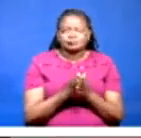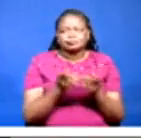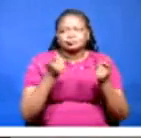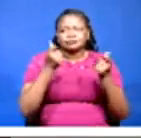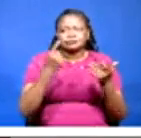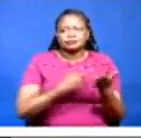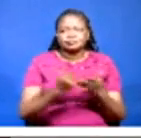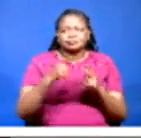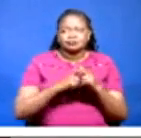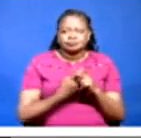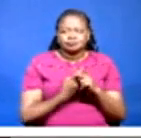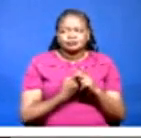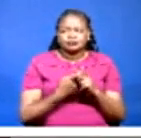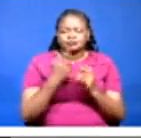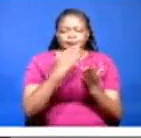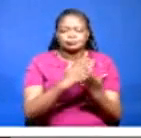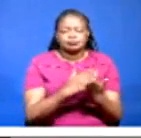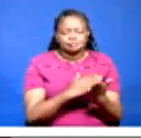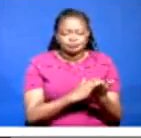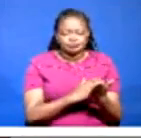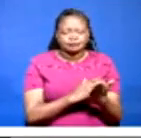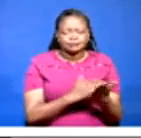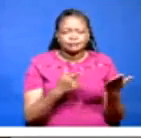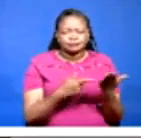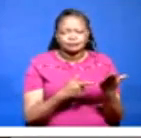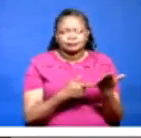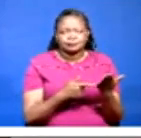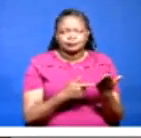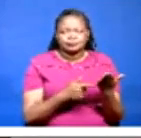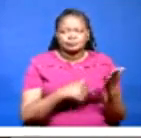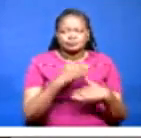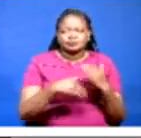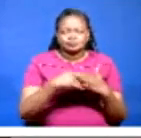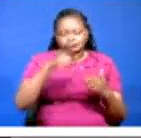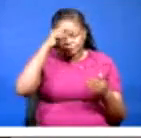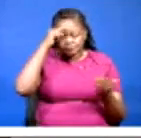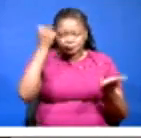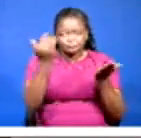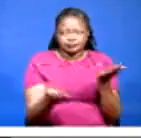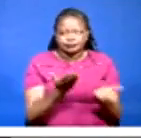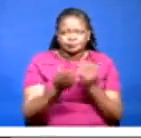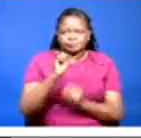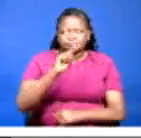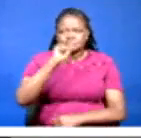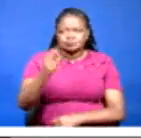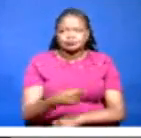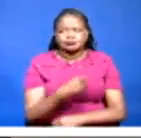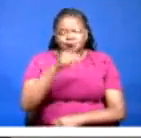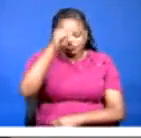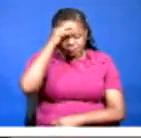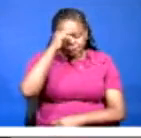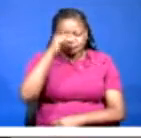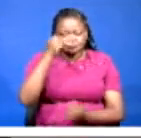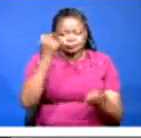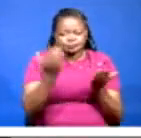out a robust program on digitizing all government services, 5,000 government services.